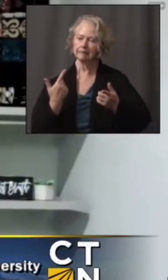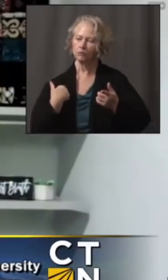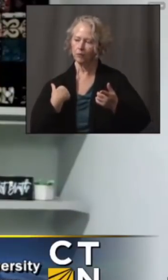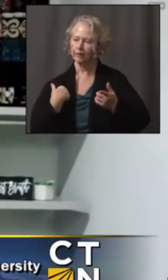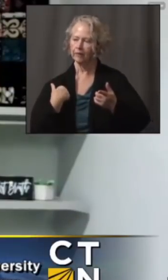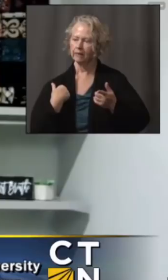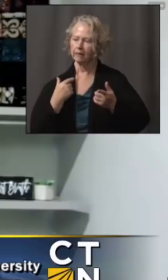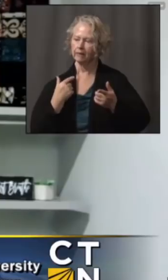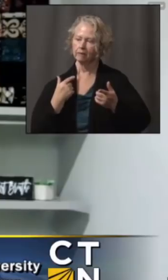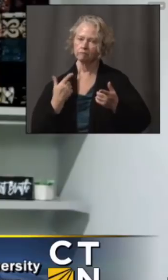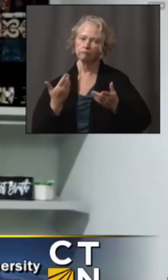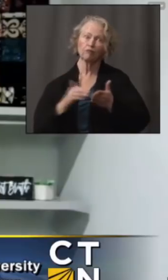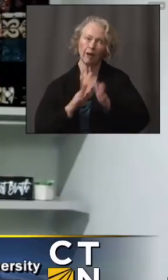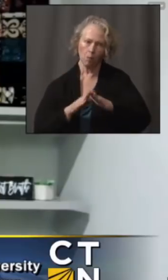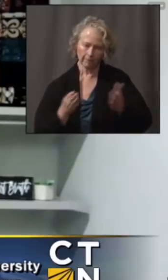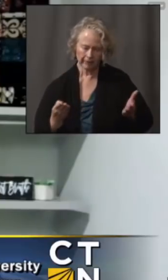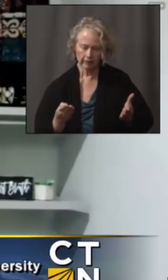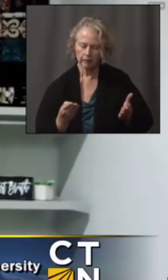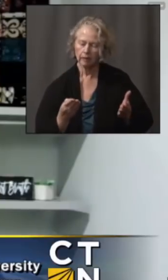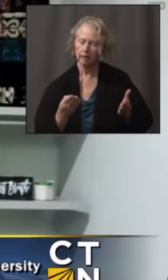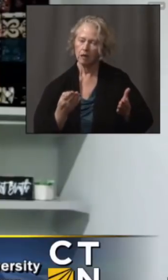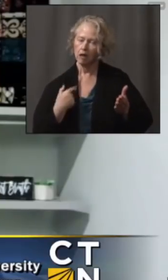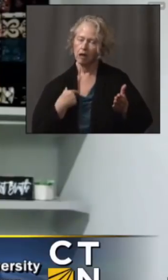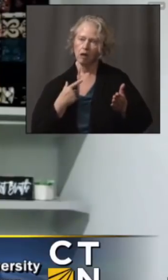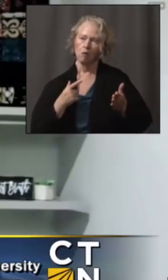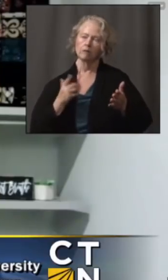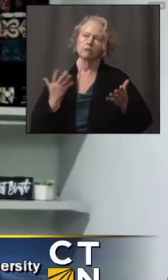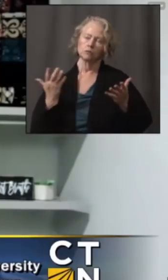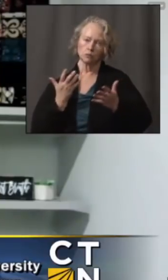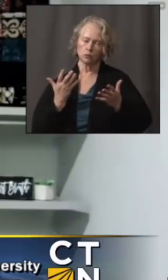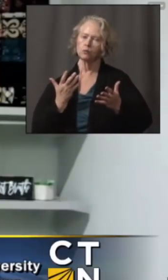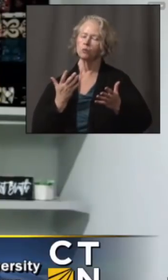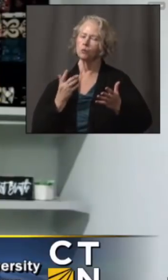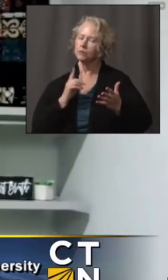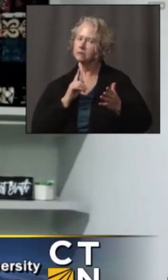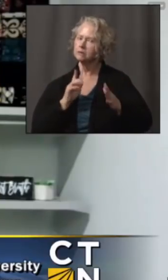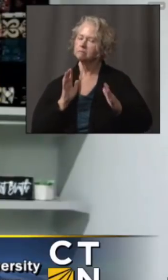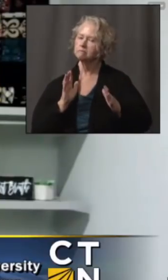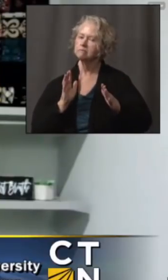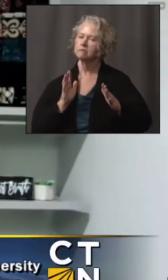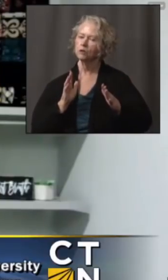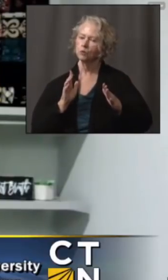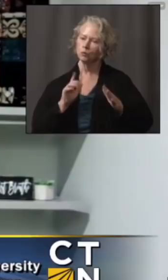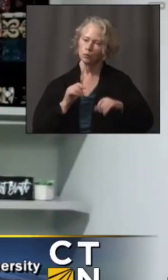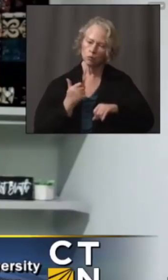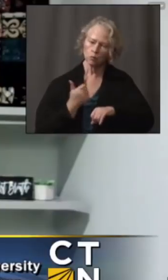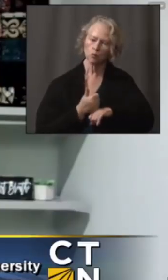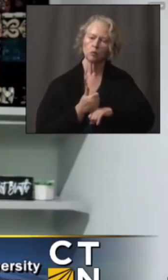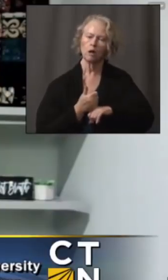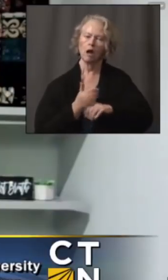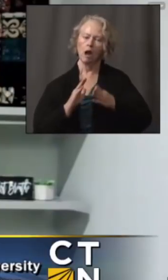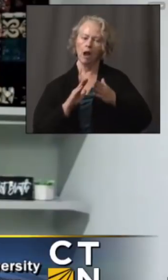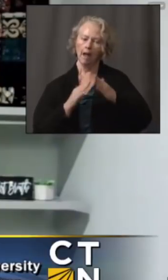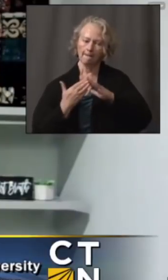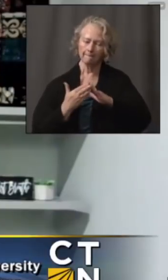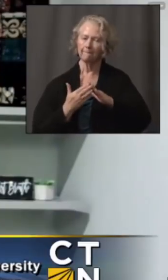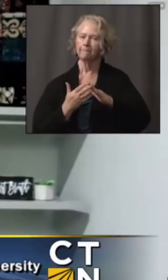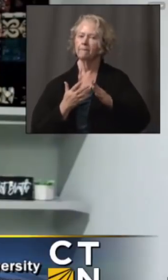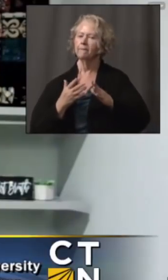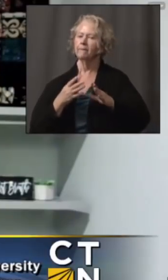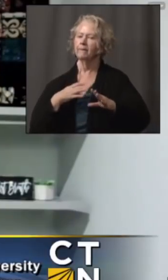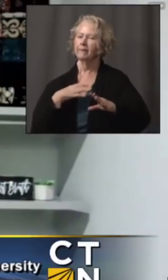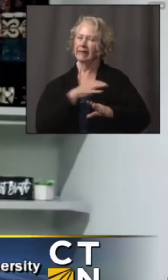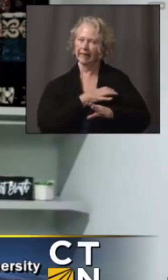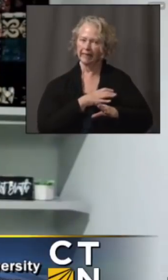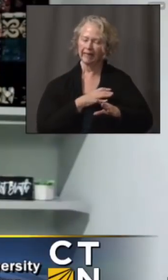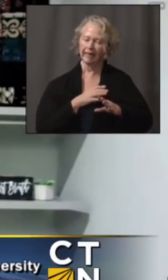it was really remarkable to stand up a committee and a team to think specifically about groups that are